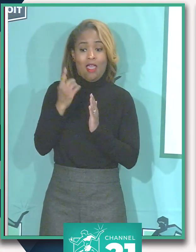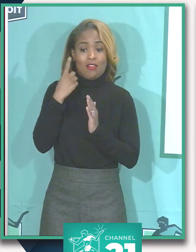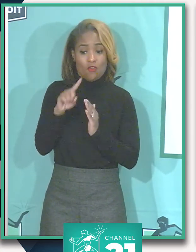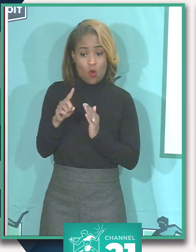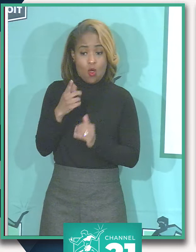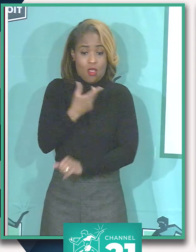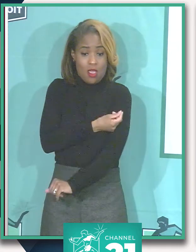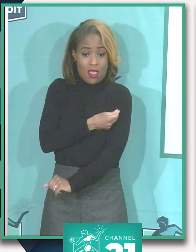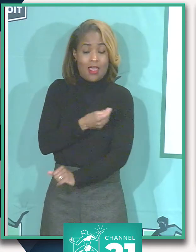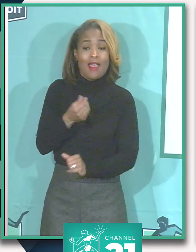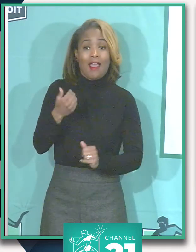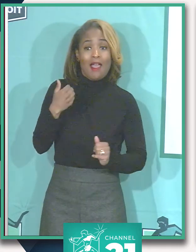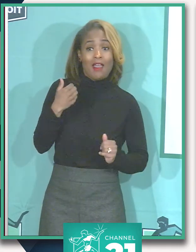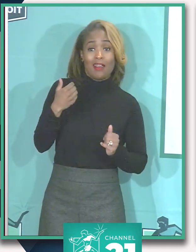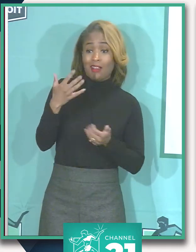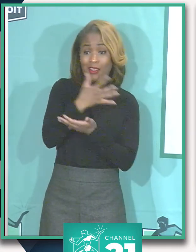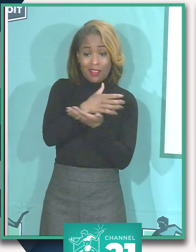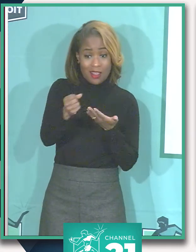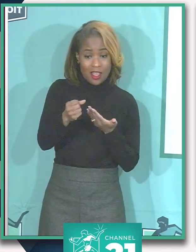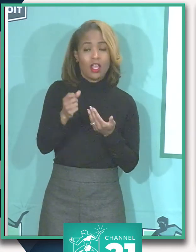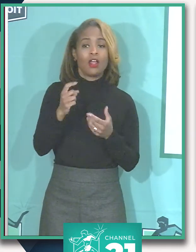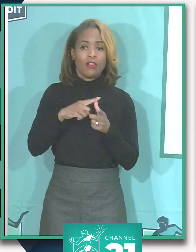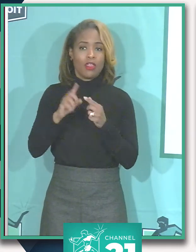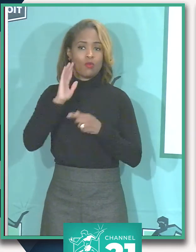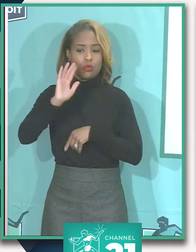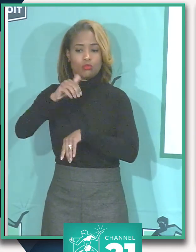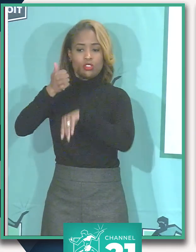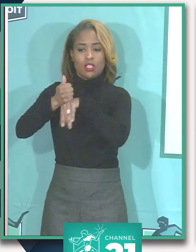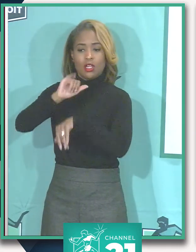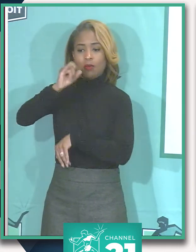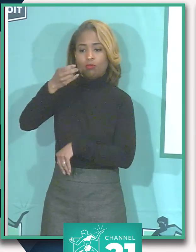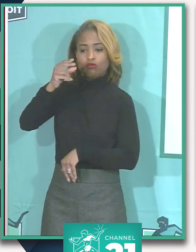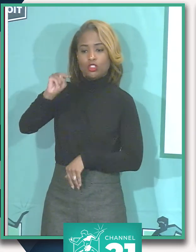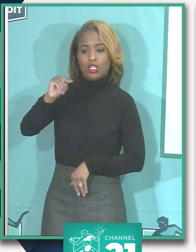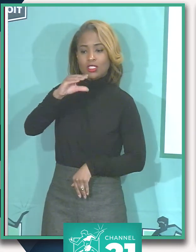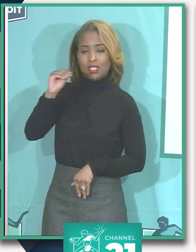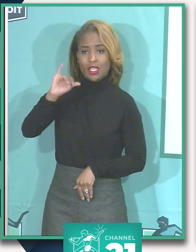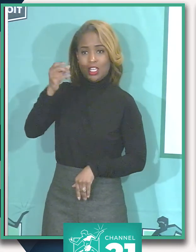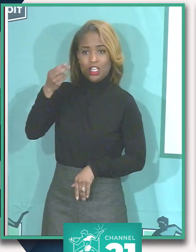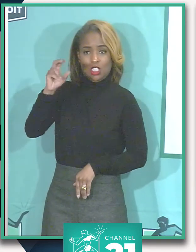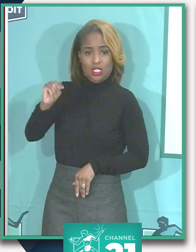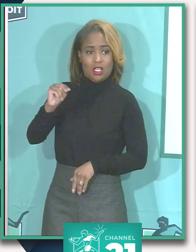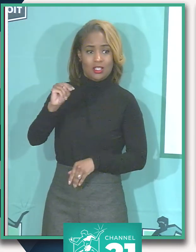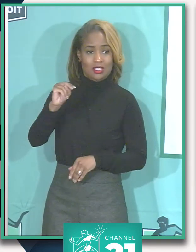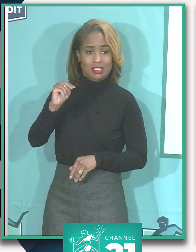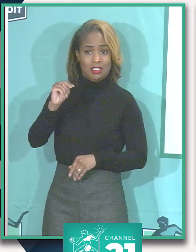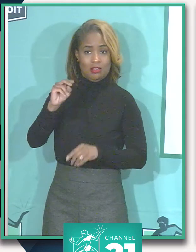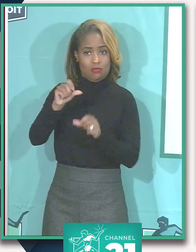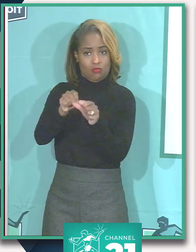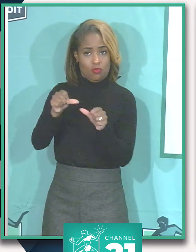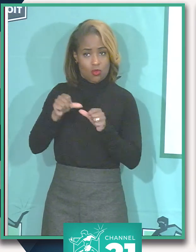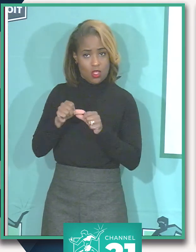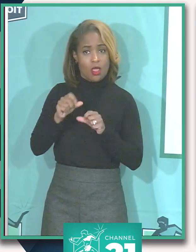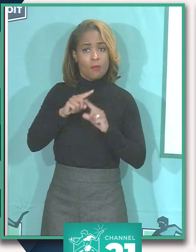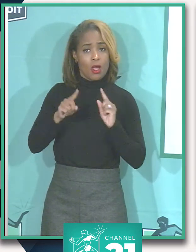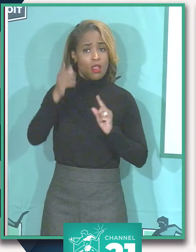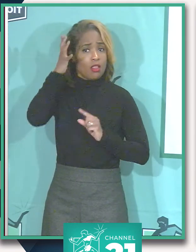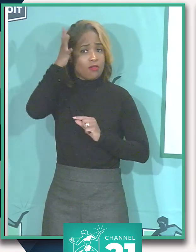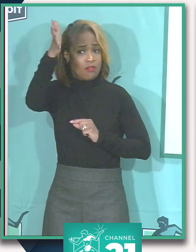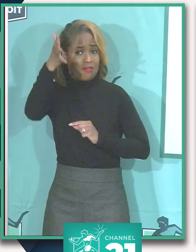Pfizer, in which case we'll set up a Johnson & Johnson site. But I'd say for the foreseeable future, I feel